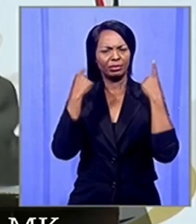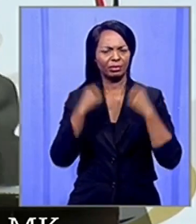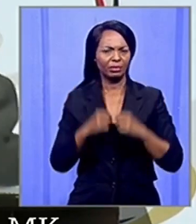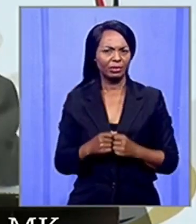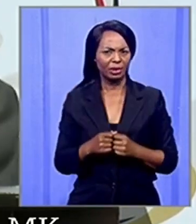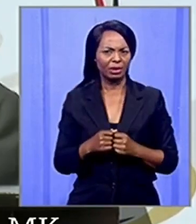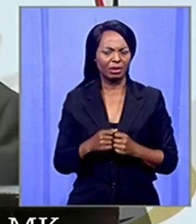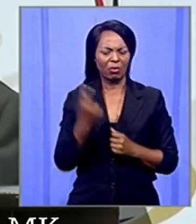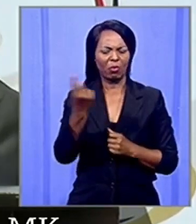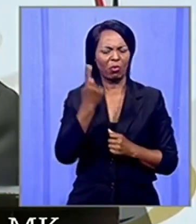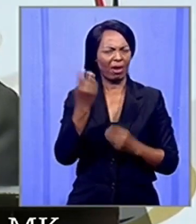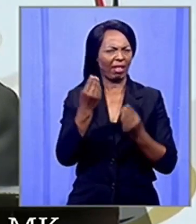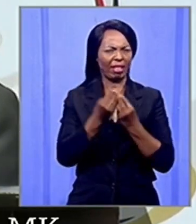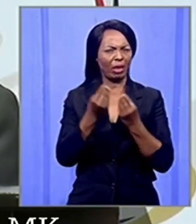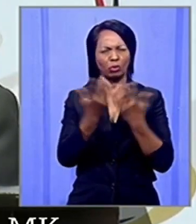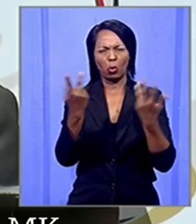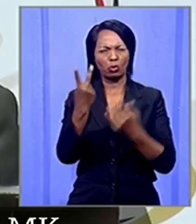One of those two things is wrong.